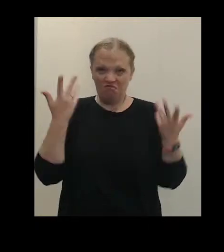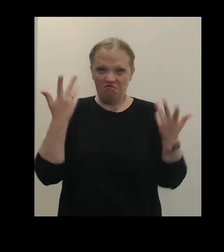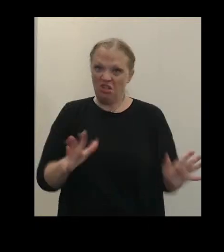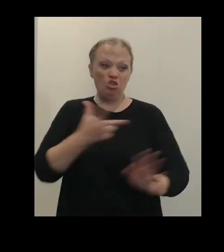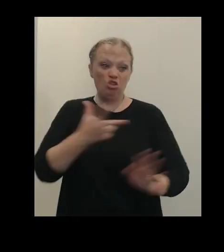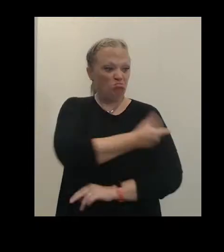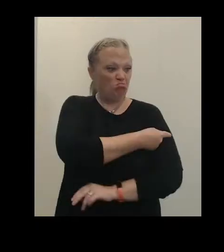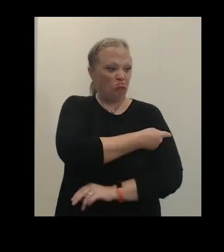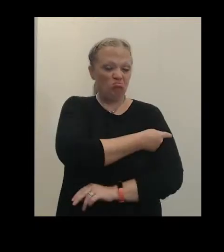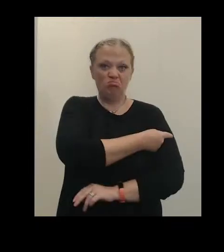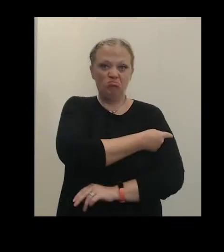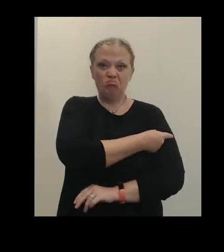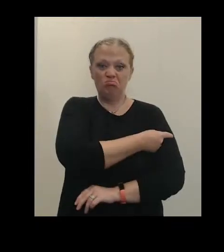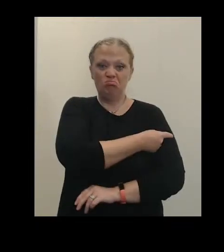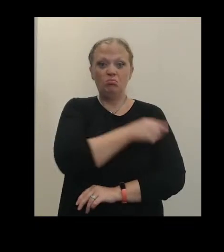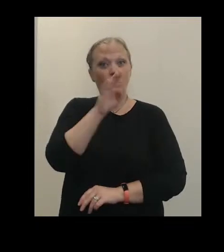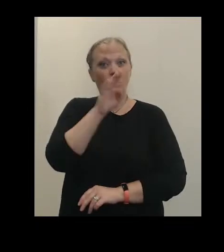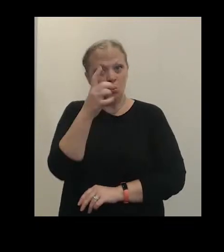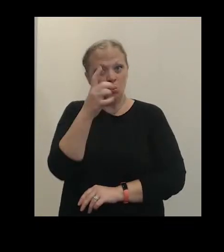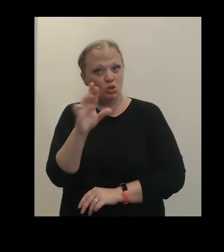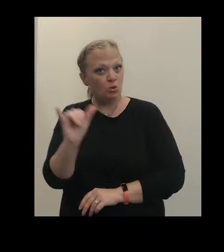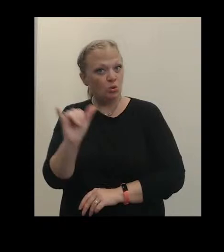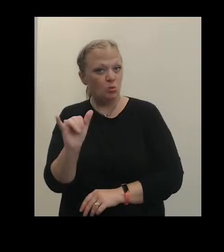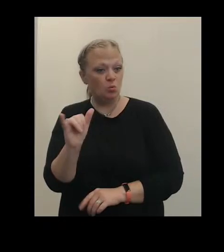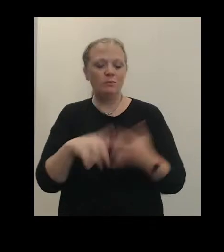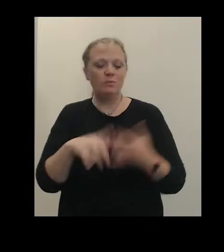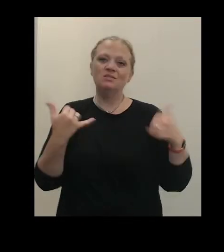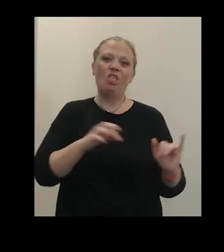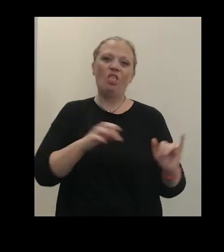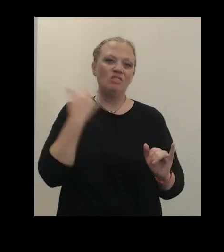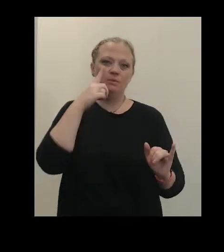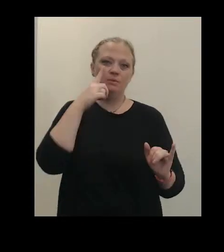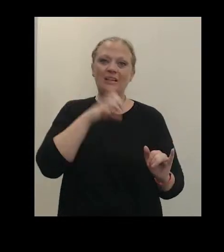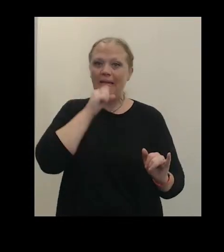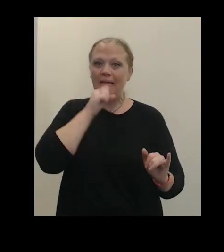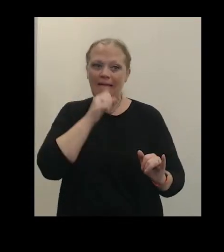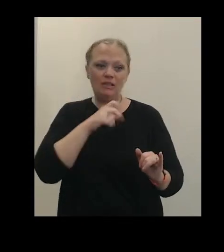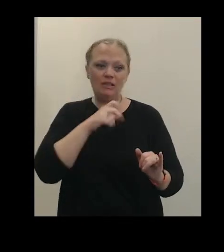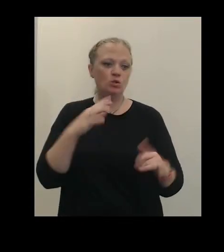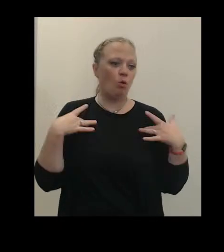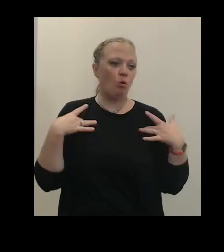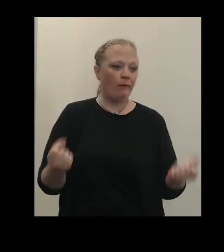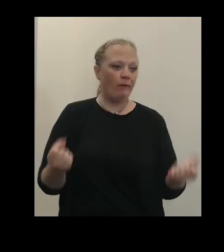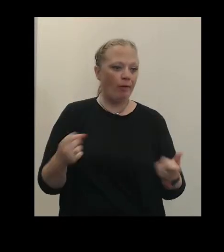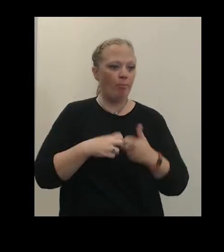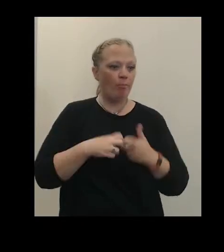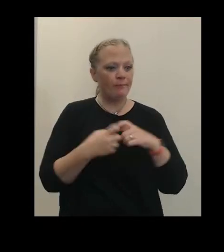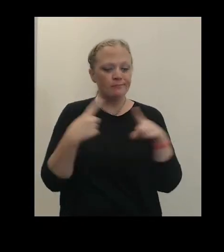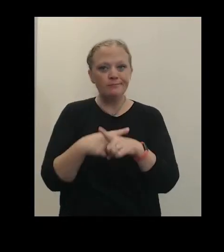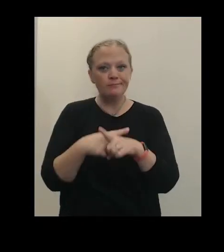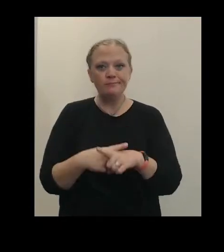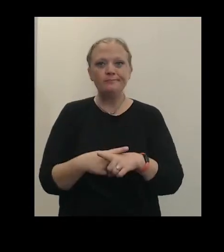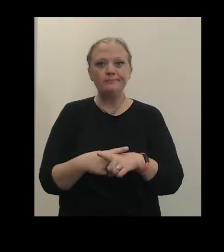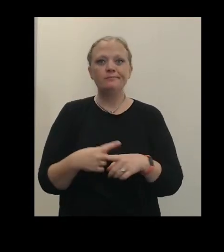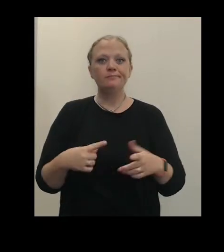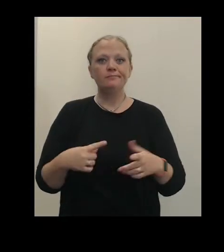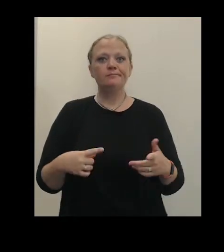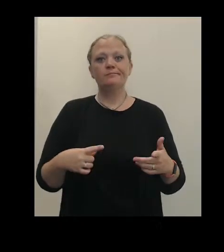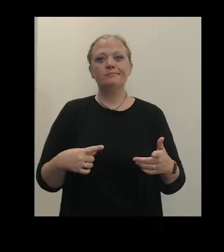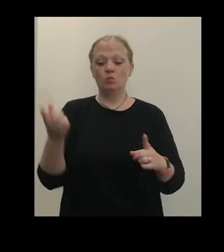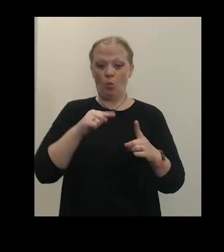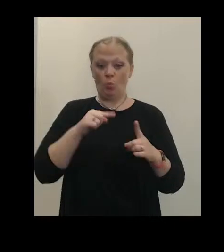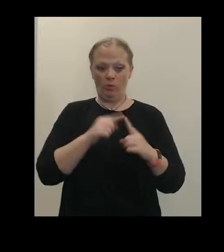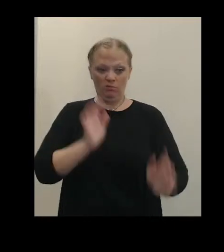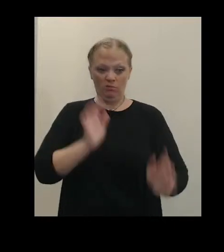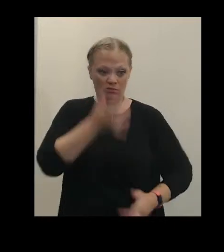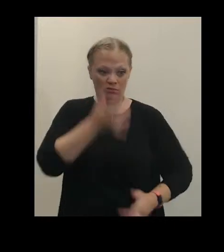vaccinated and boosted, but they are at a risk because of their age or comorbidities that when they catch it,